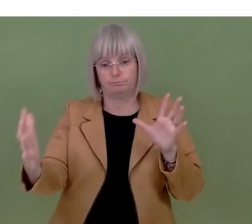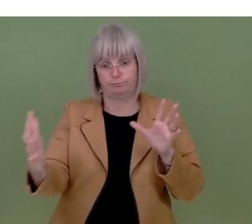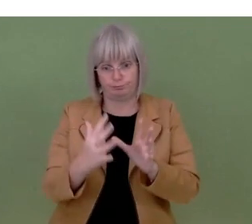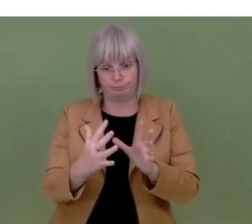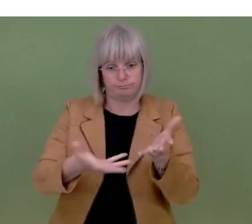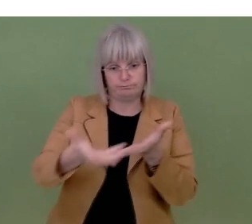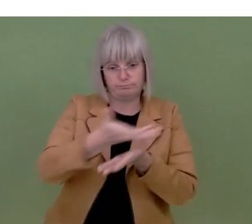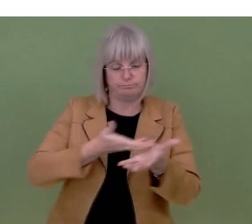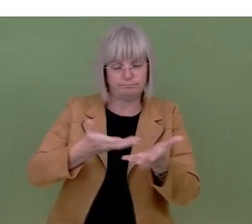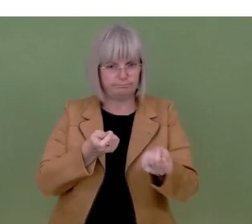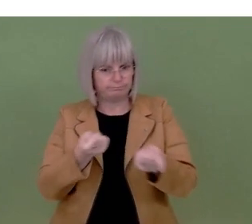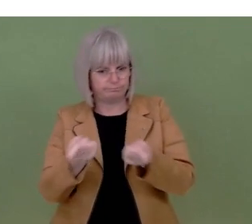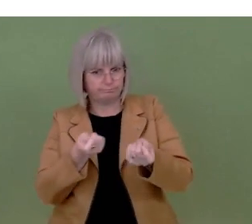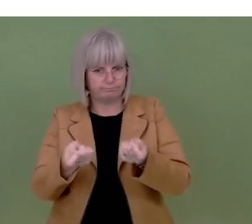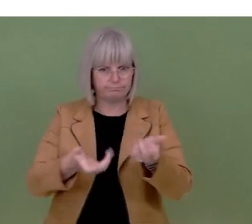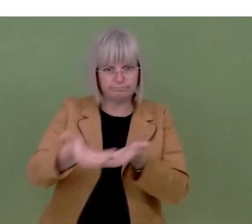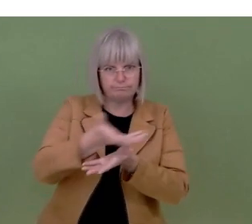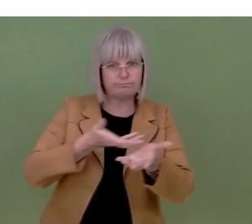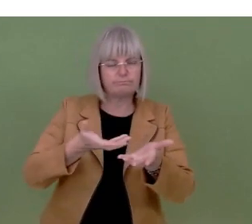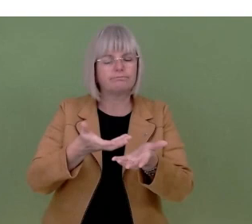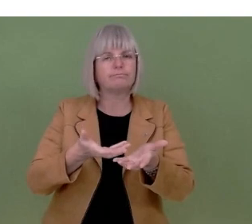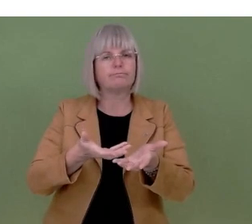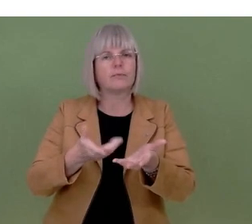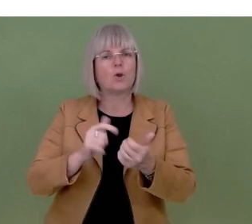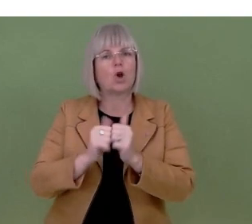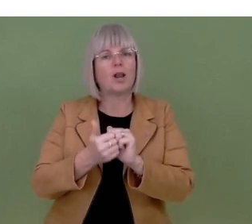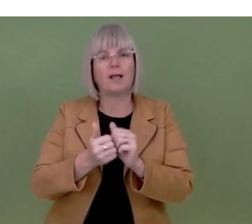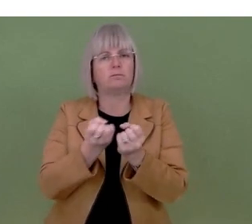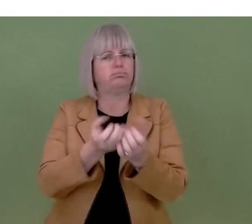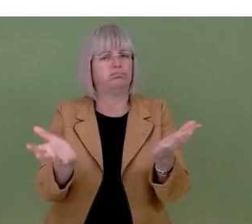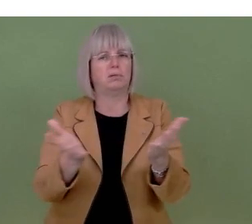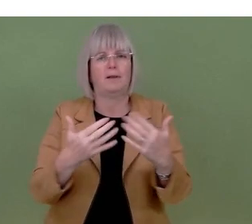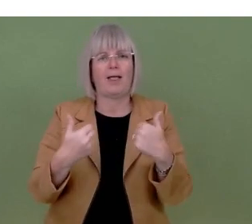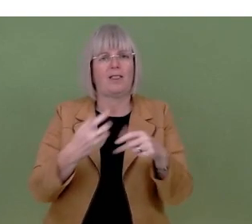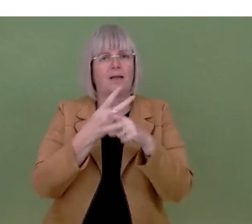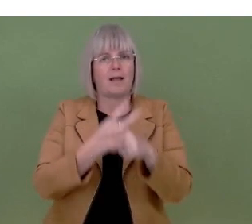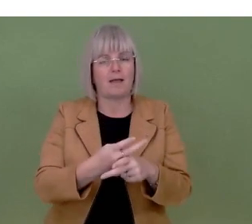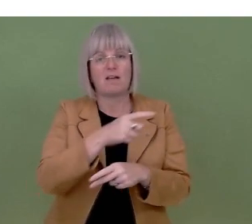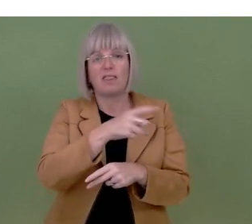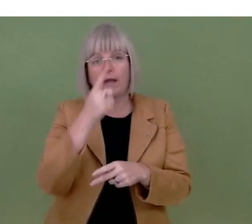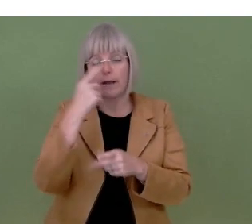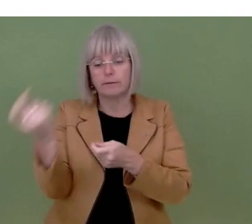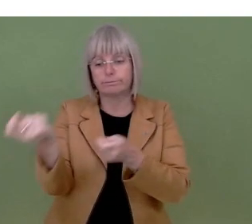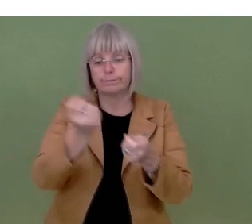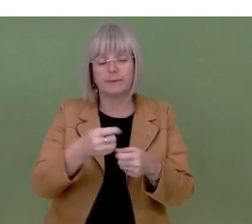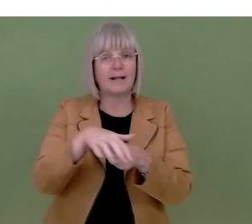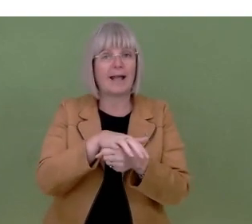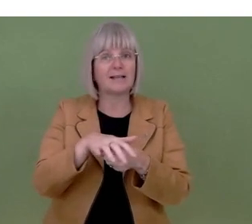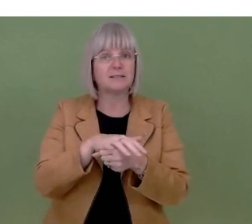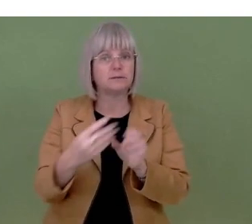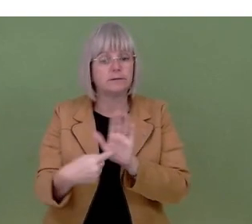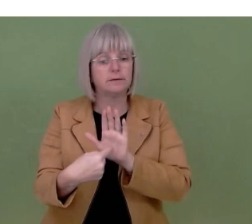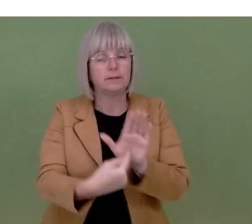conversations where colleagues from across healthcare can present cases of people who have perhaps